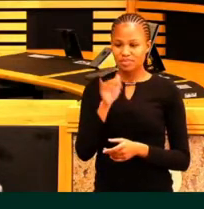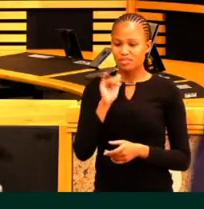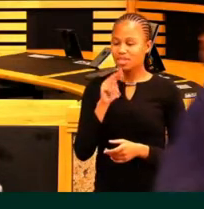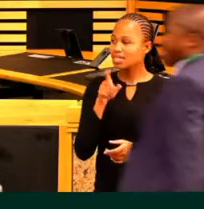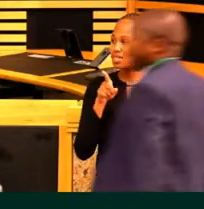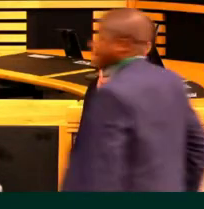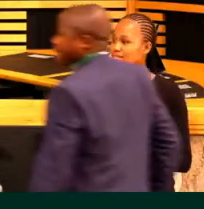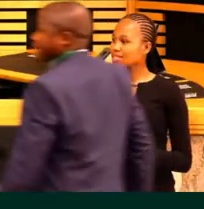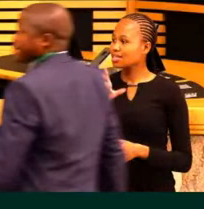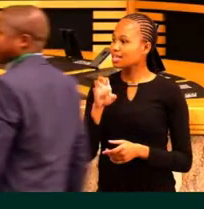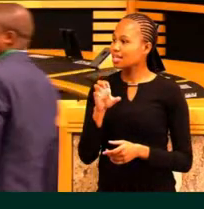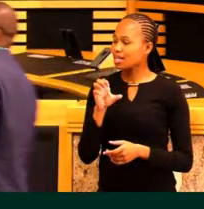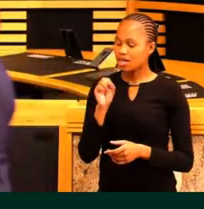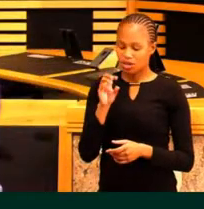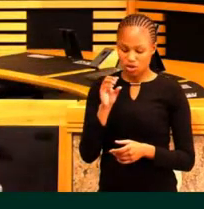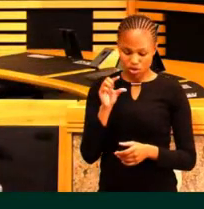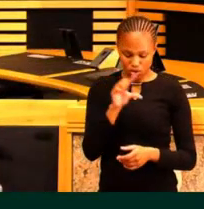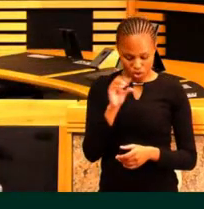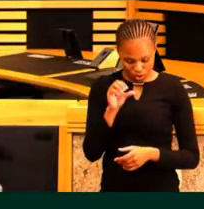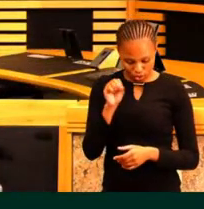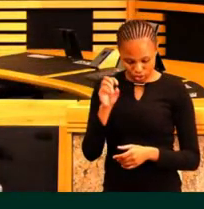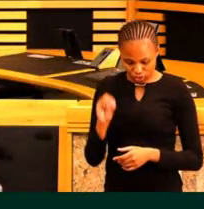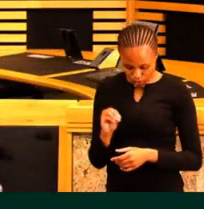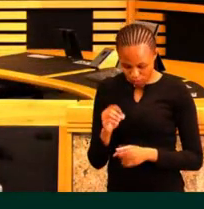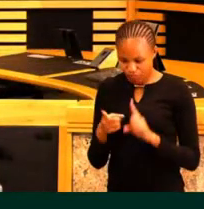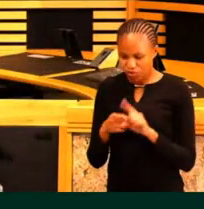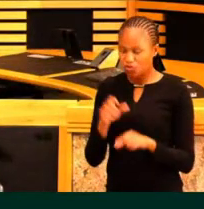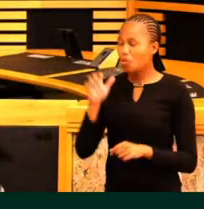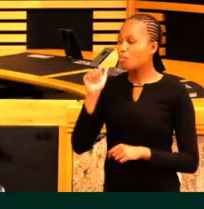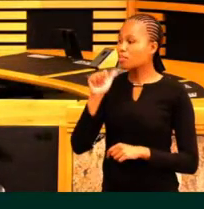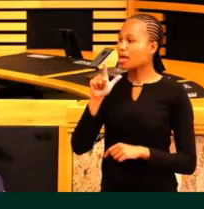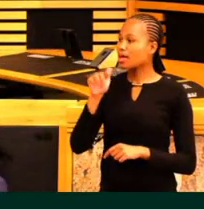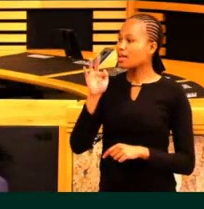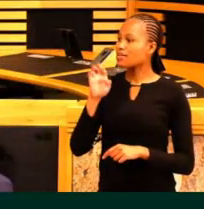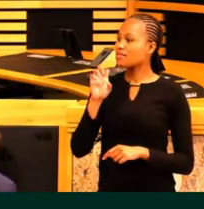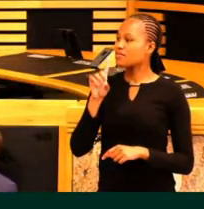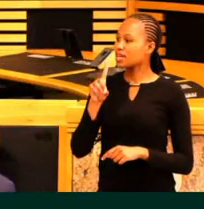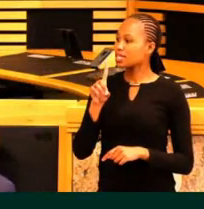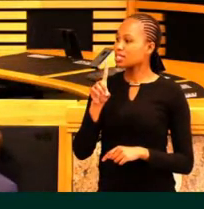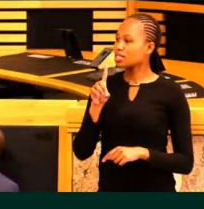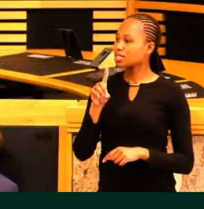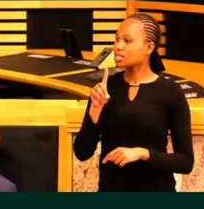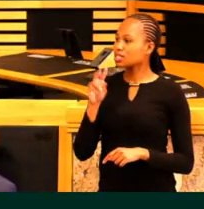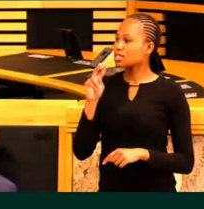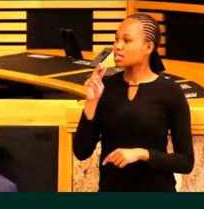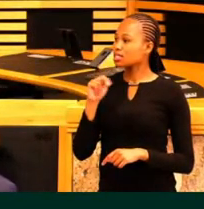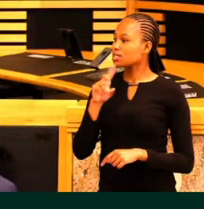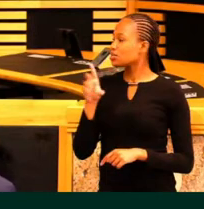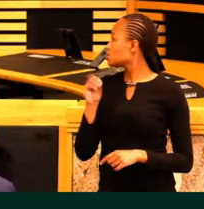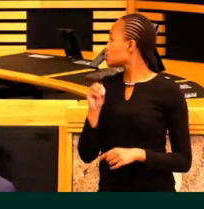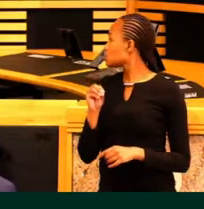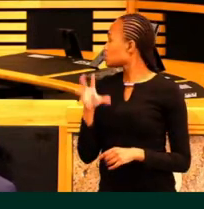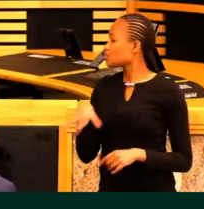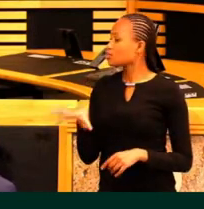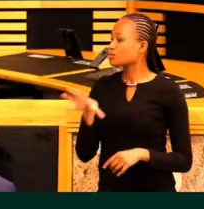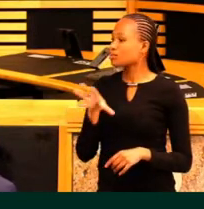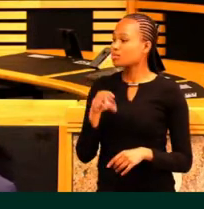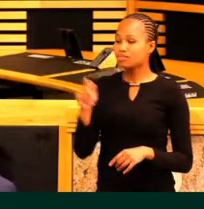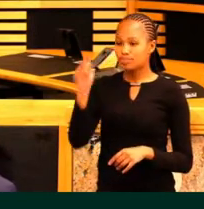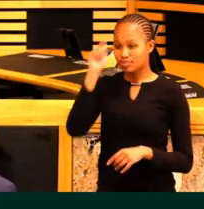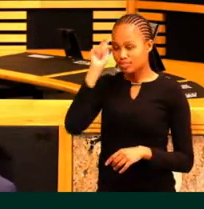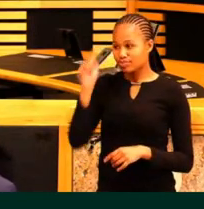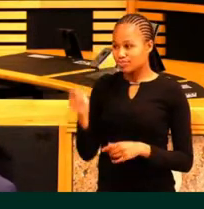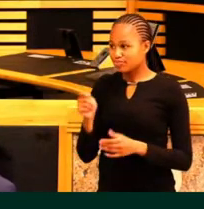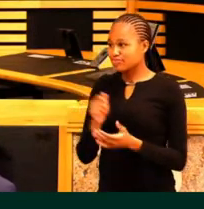from the Alfonso um all protocol reserved to the room at Large